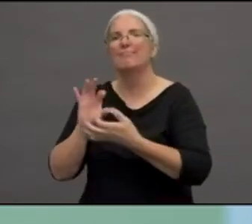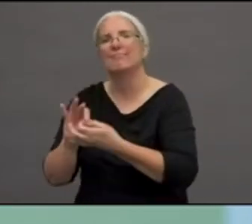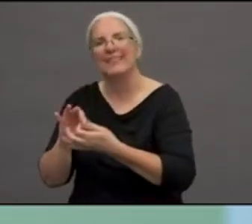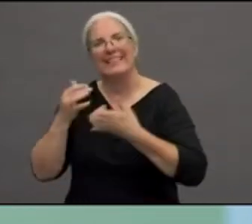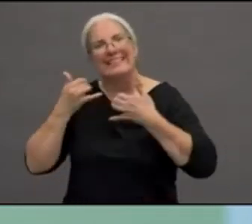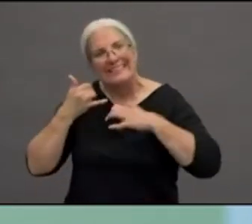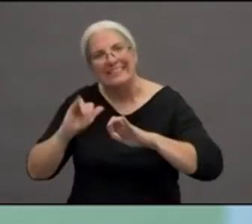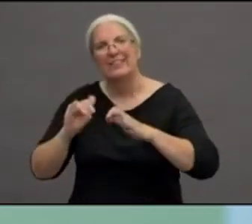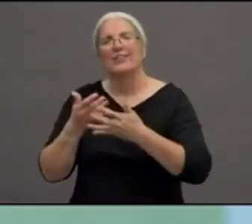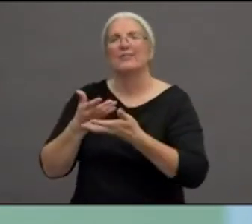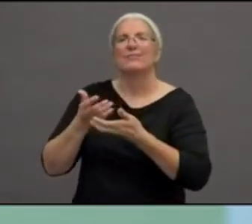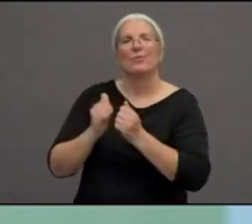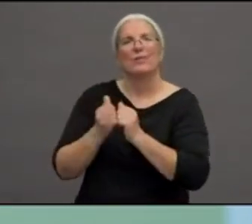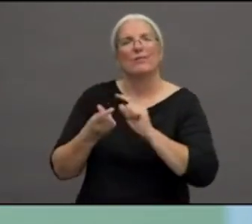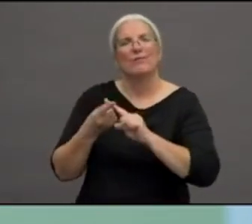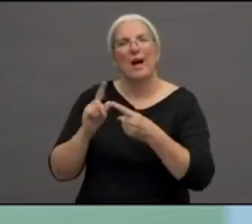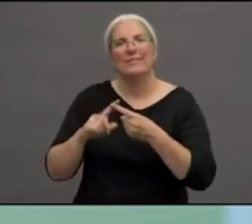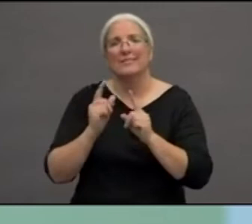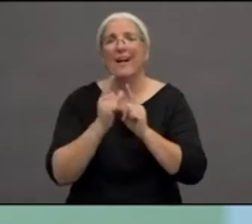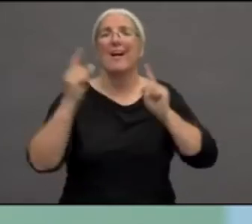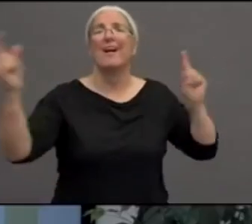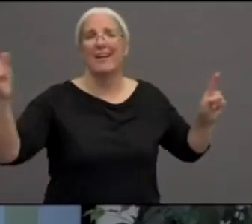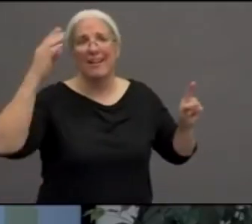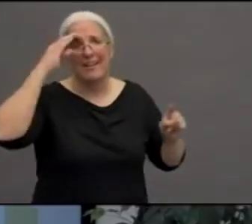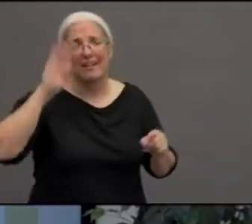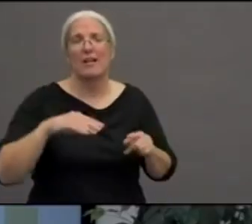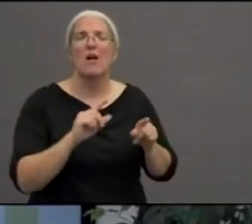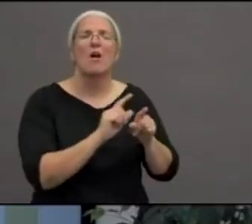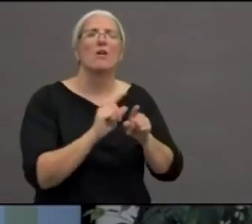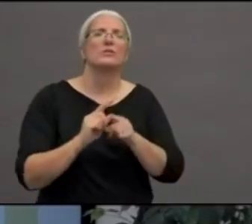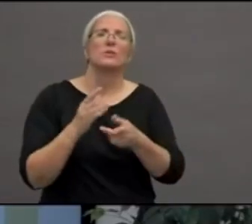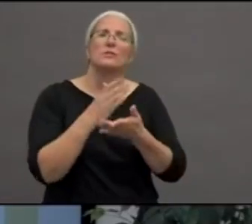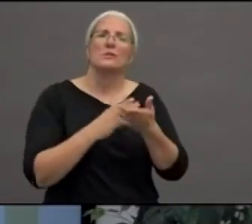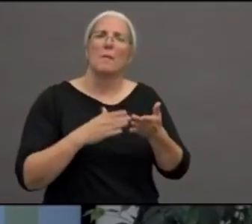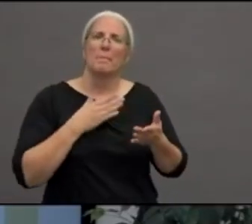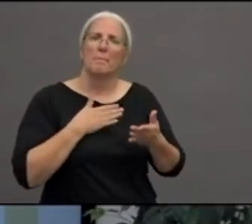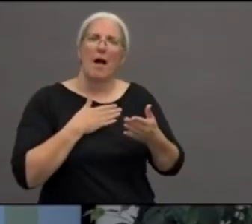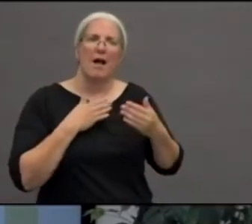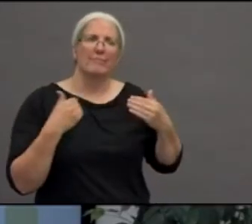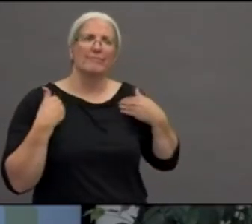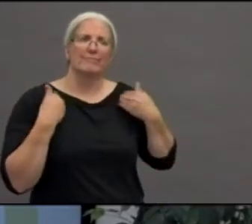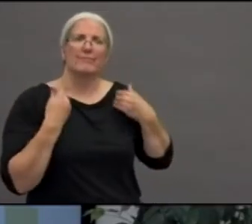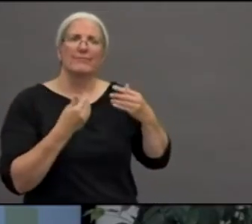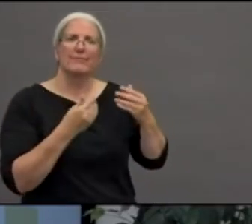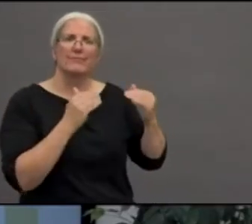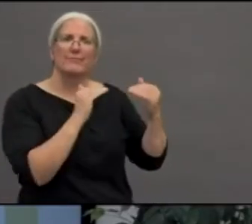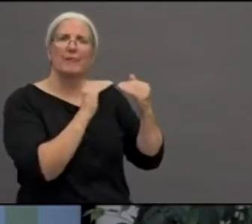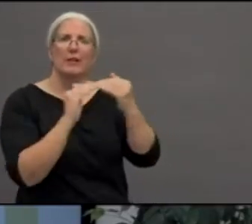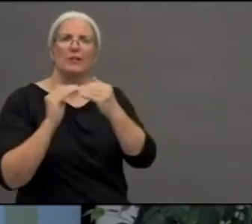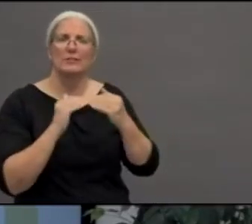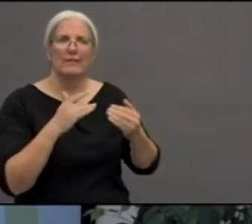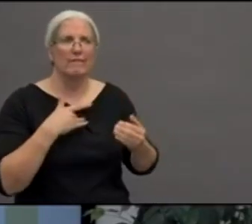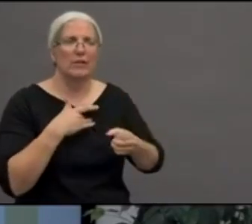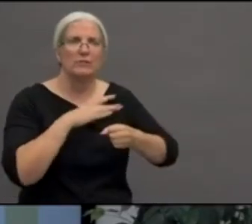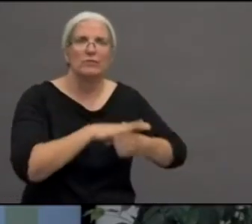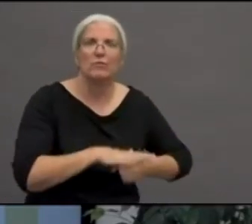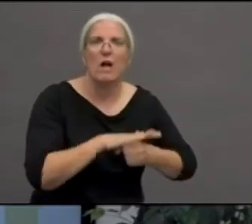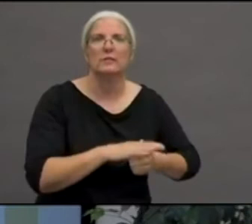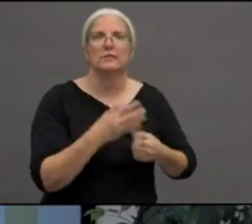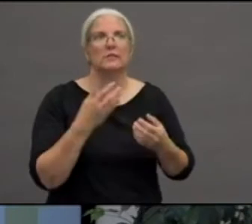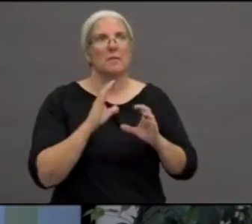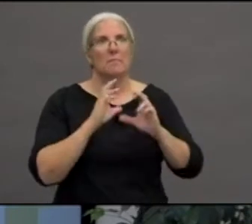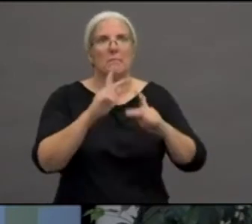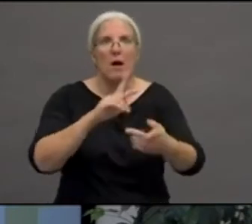Also, some of my peers and youth are feeling stressed to attend school online. What strategies might be helpful